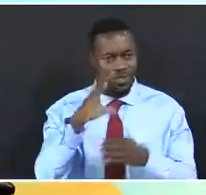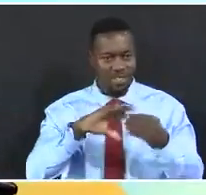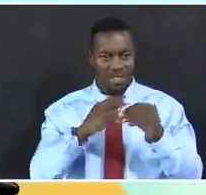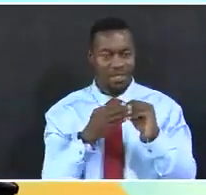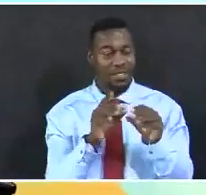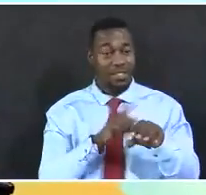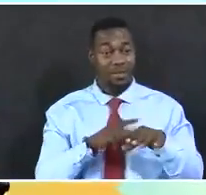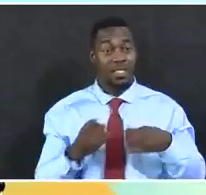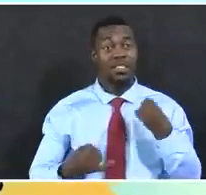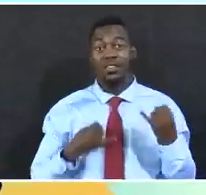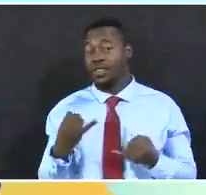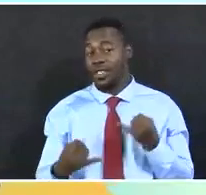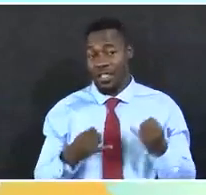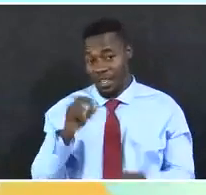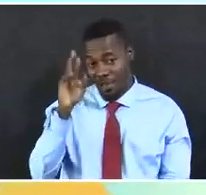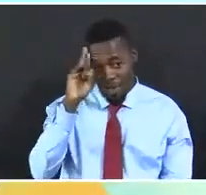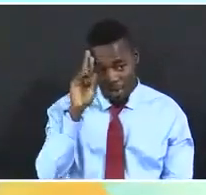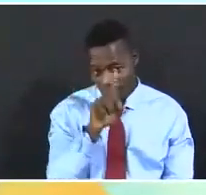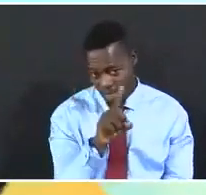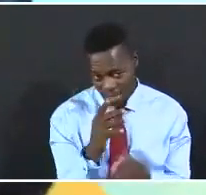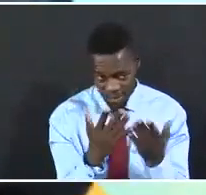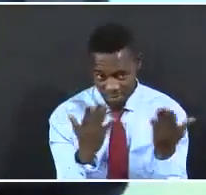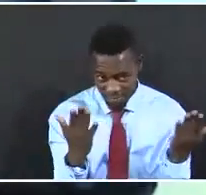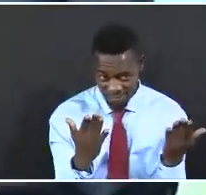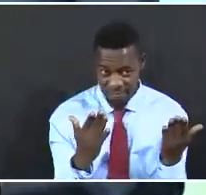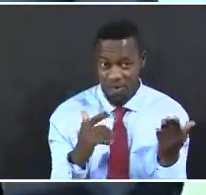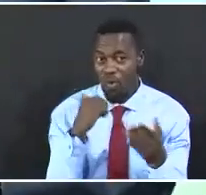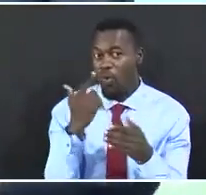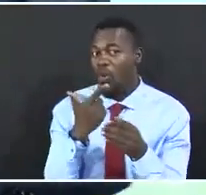them, remember the Creator.